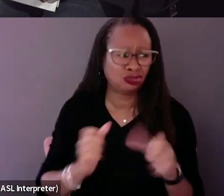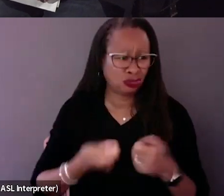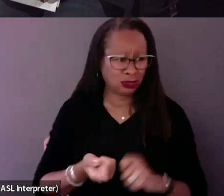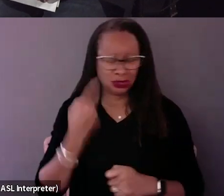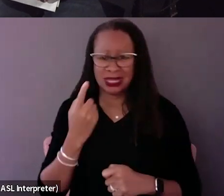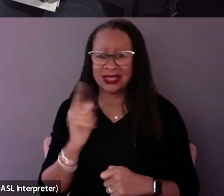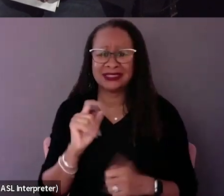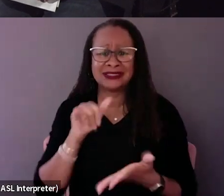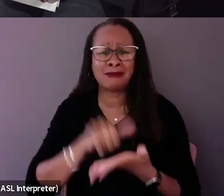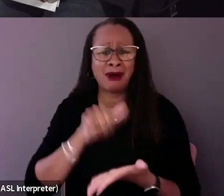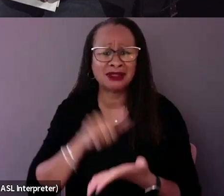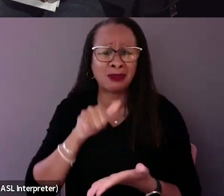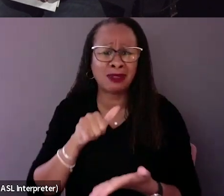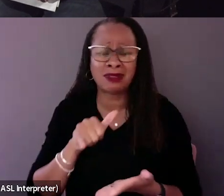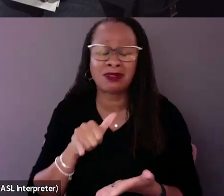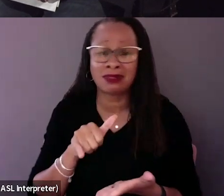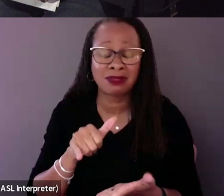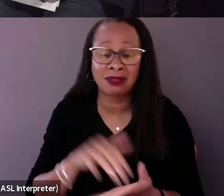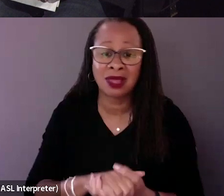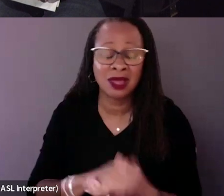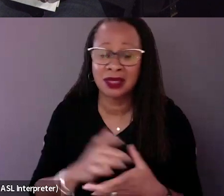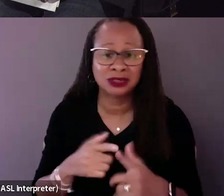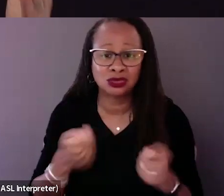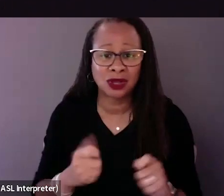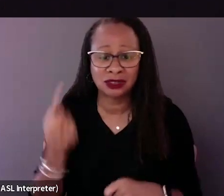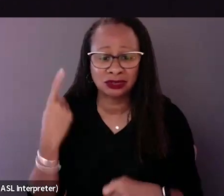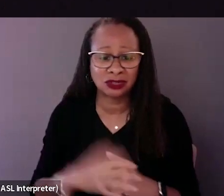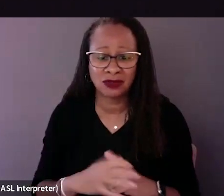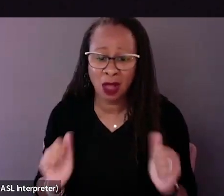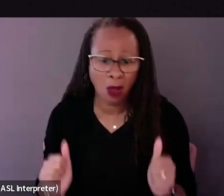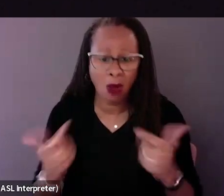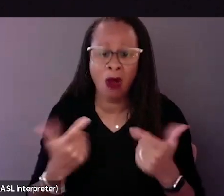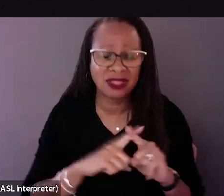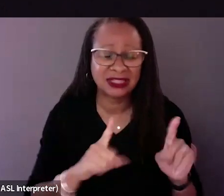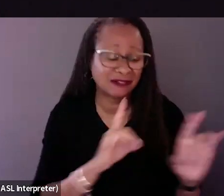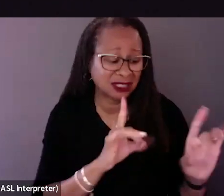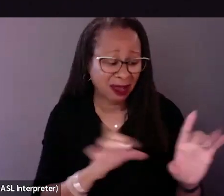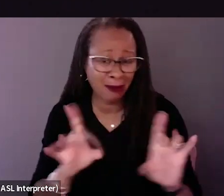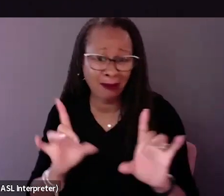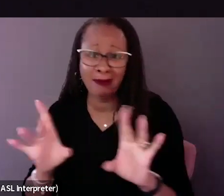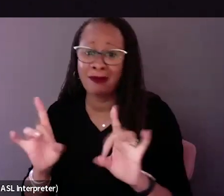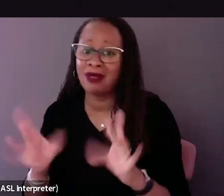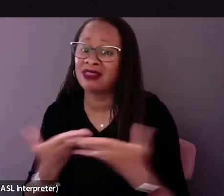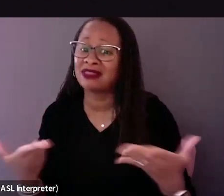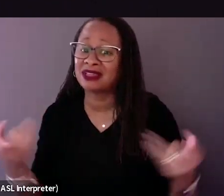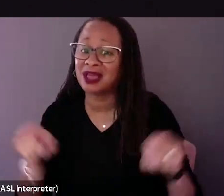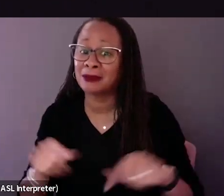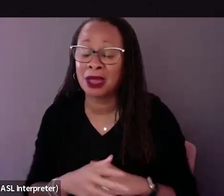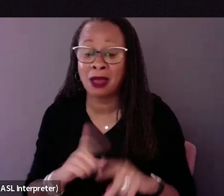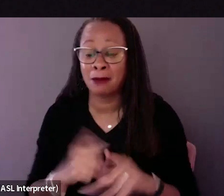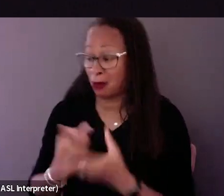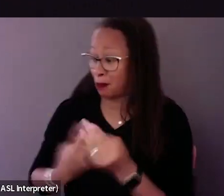it's it's impossible to try and understand like all of the different terrible things that have happened. But both of